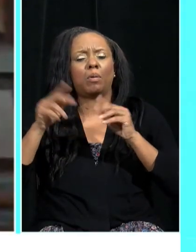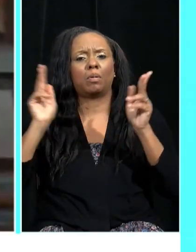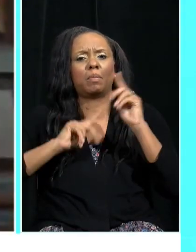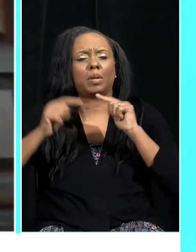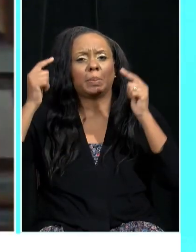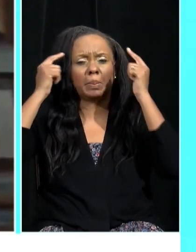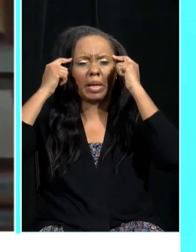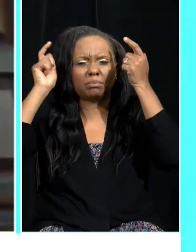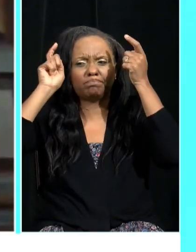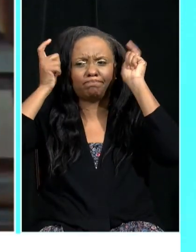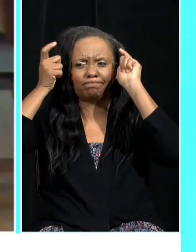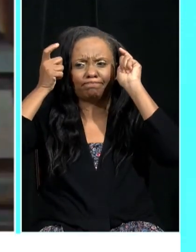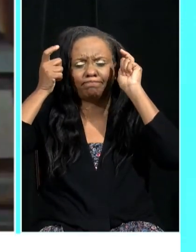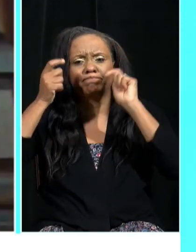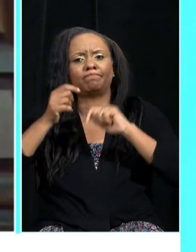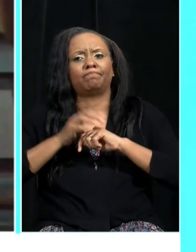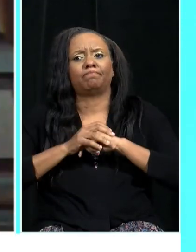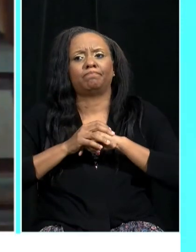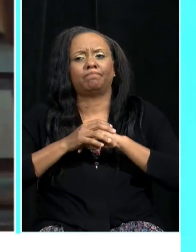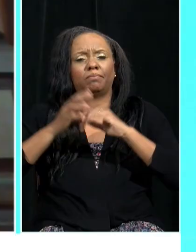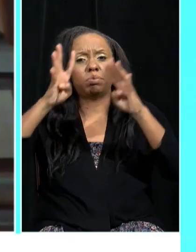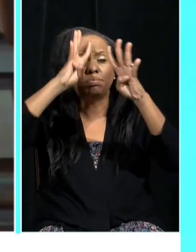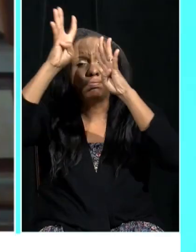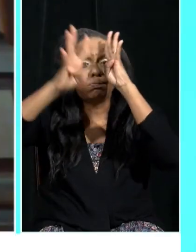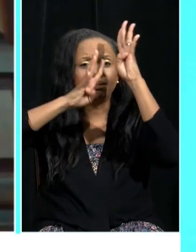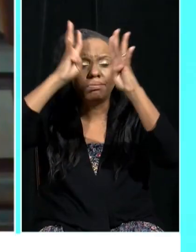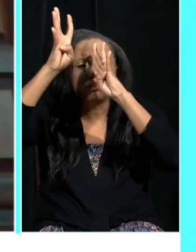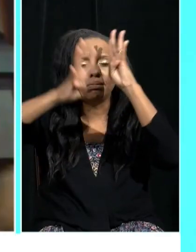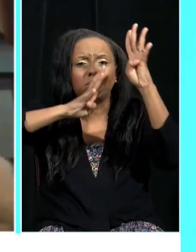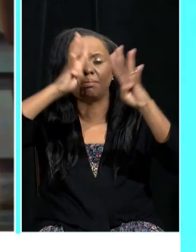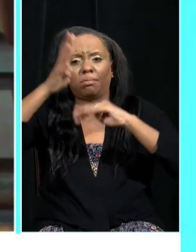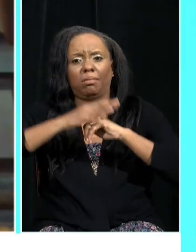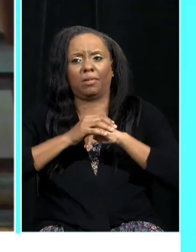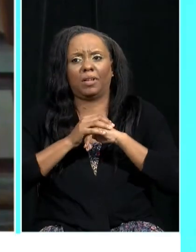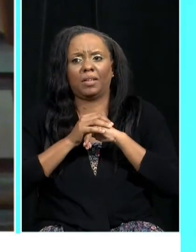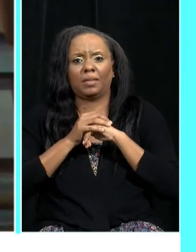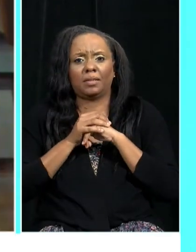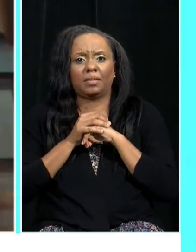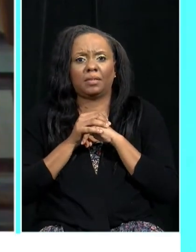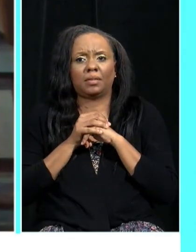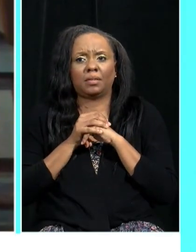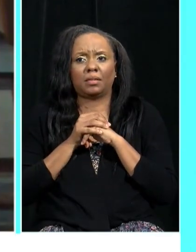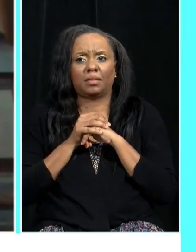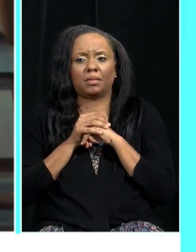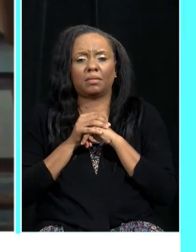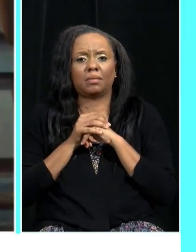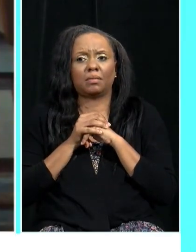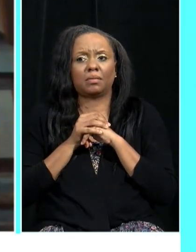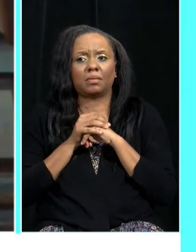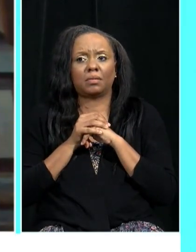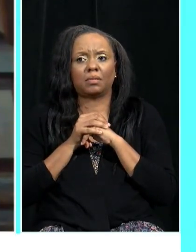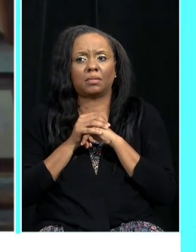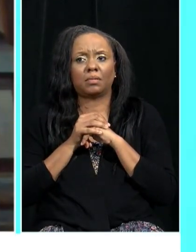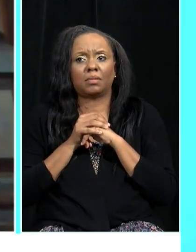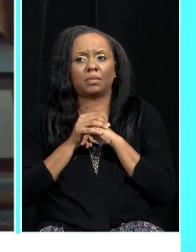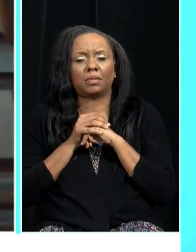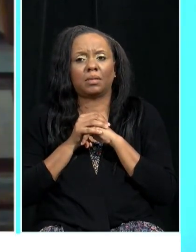innovation, the capacity now for citizen